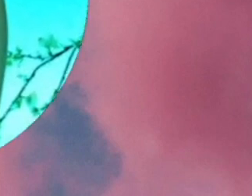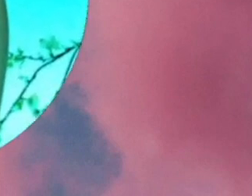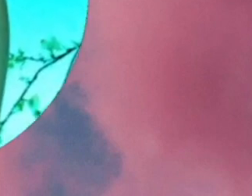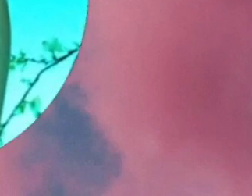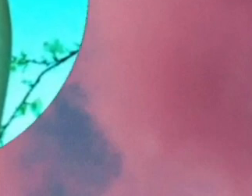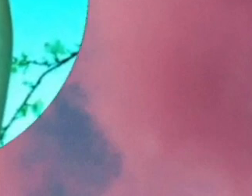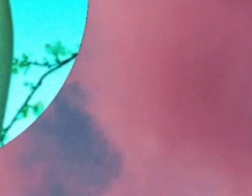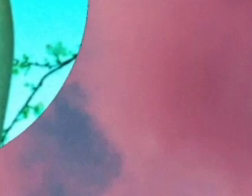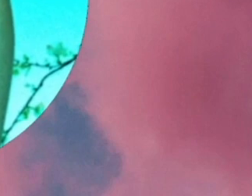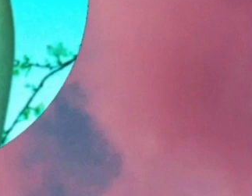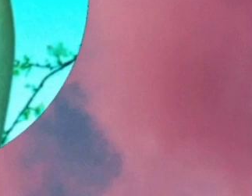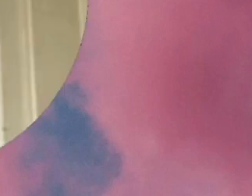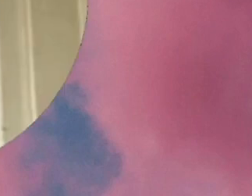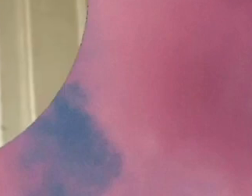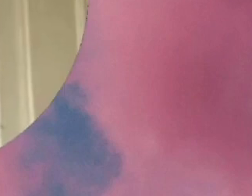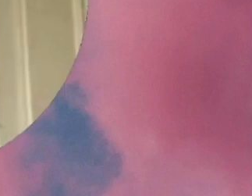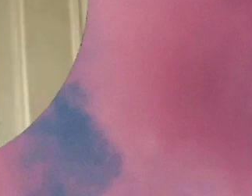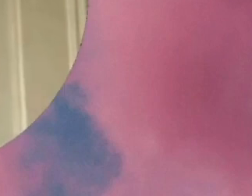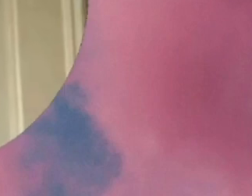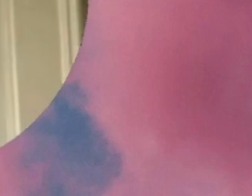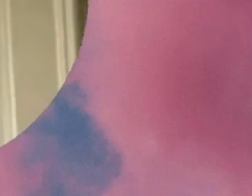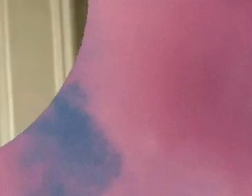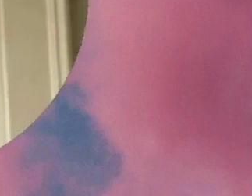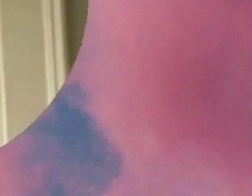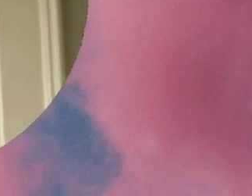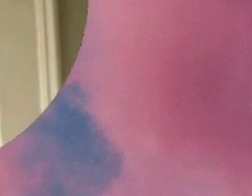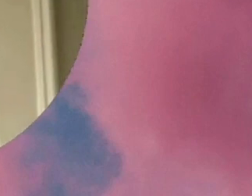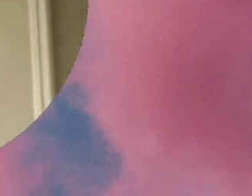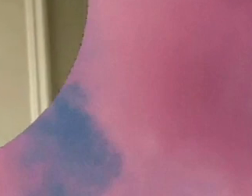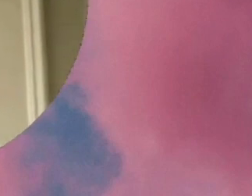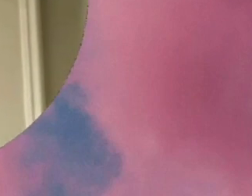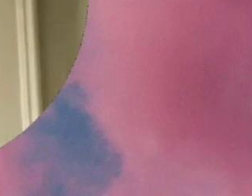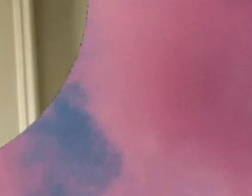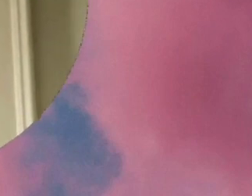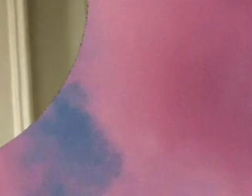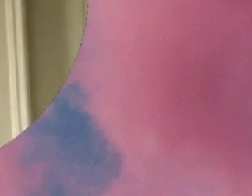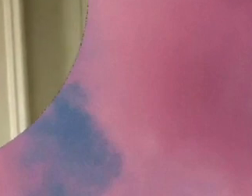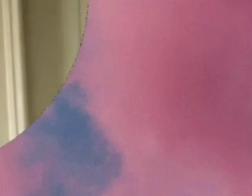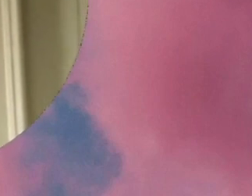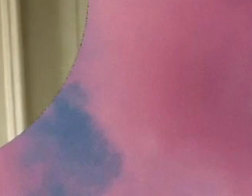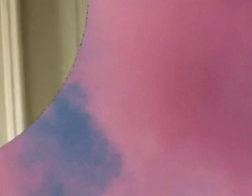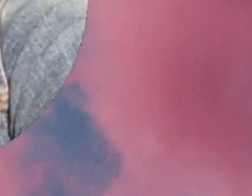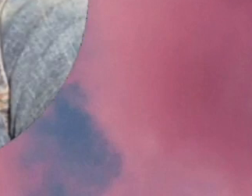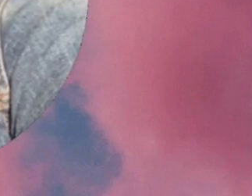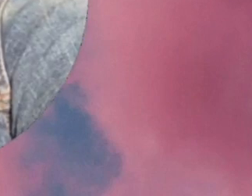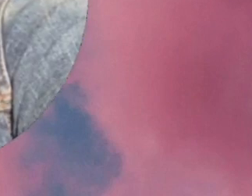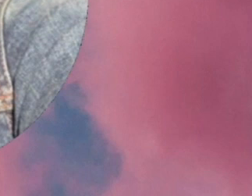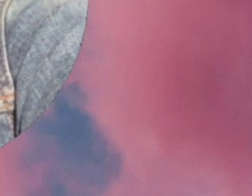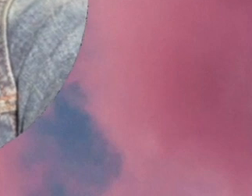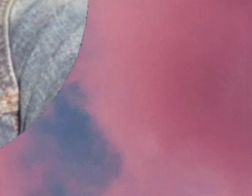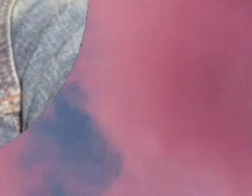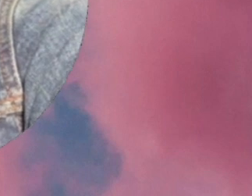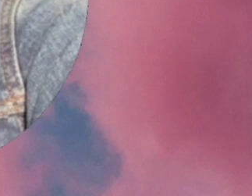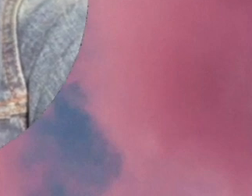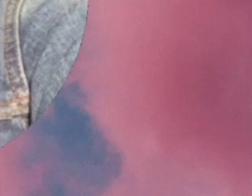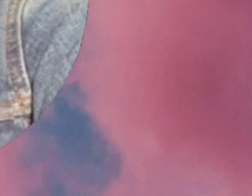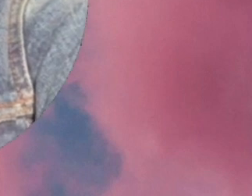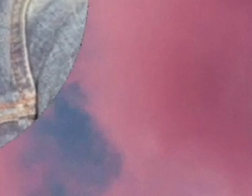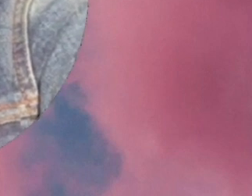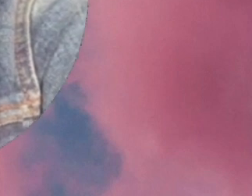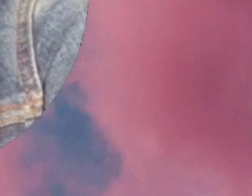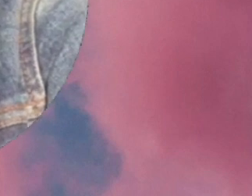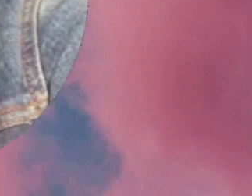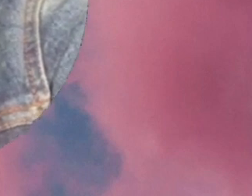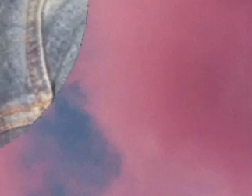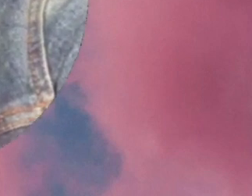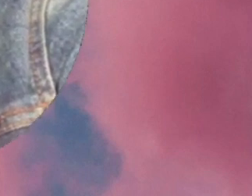too, that my hands are now tied to. Taking spoonfuls out the moon so I could scoop you out haiku. I write poems on paper about how Little Dipper still be